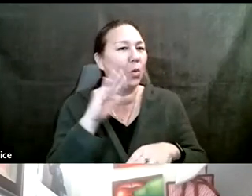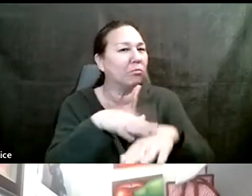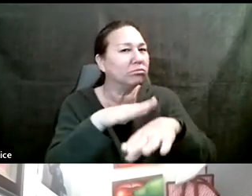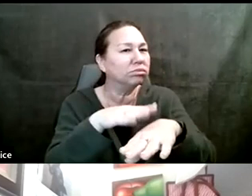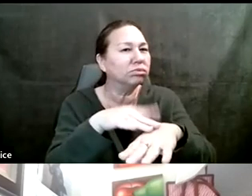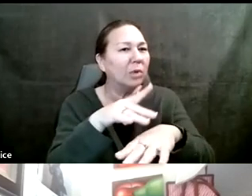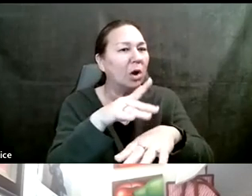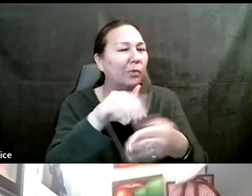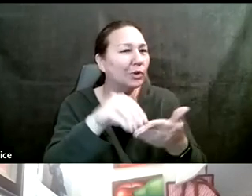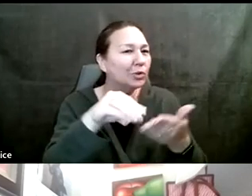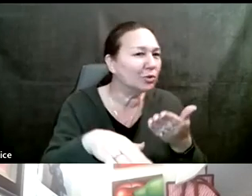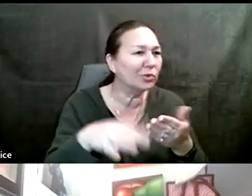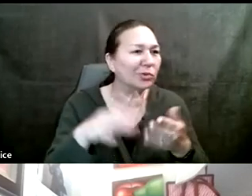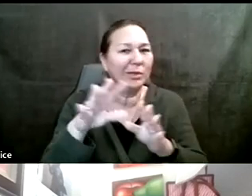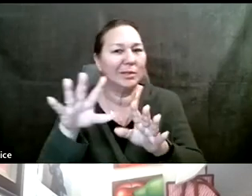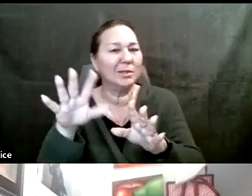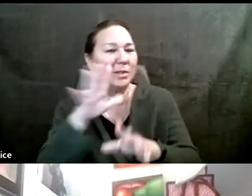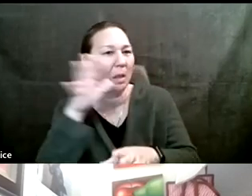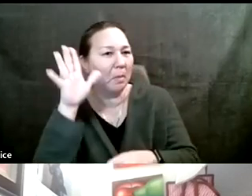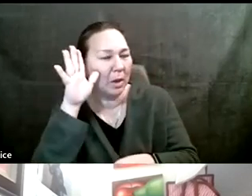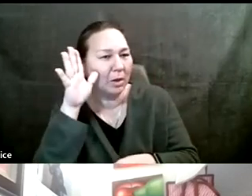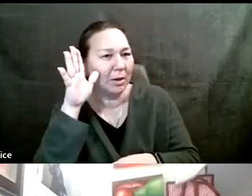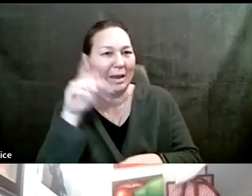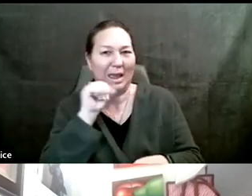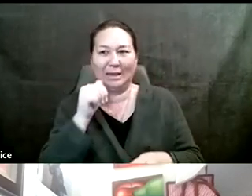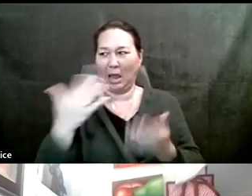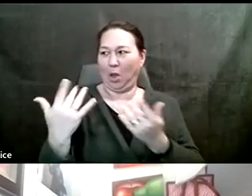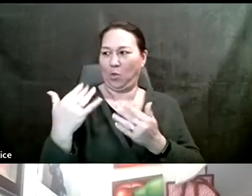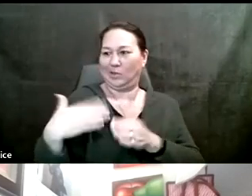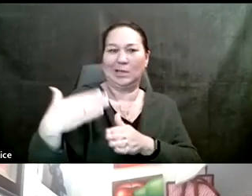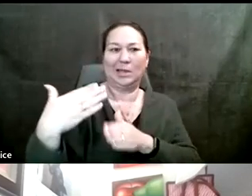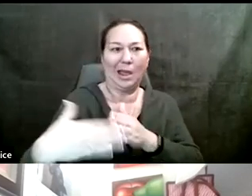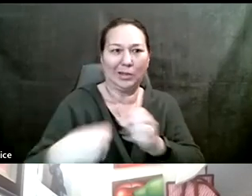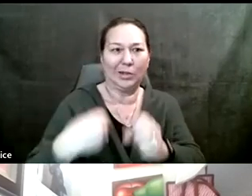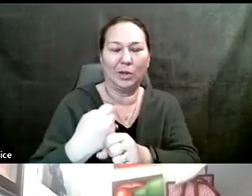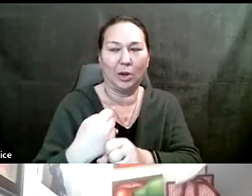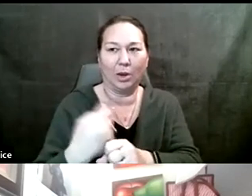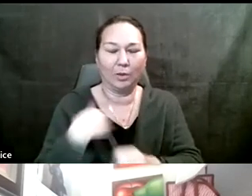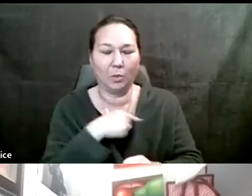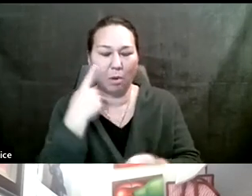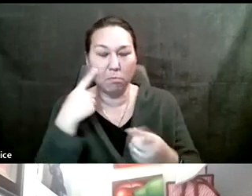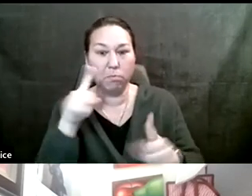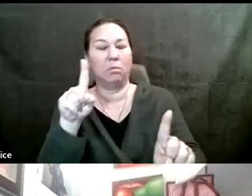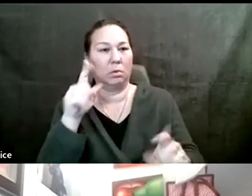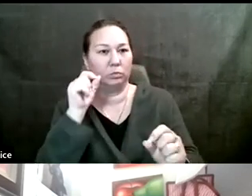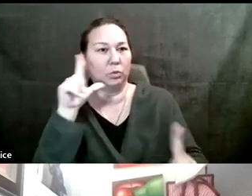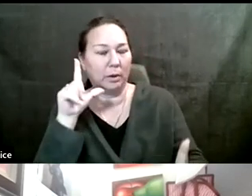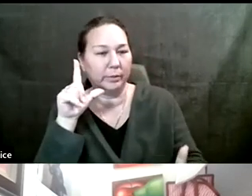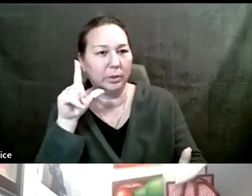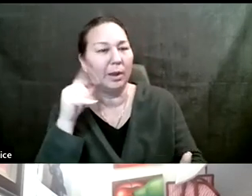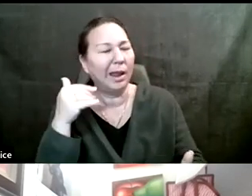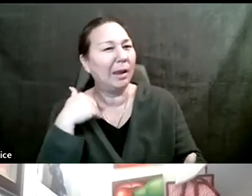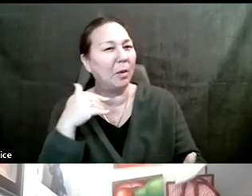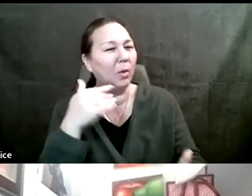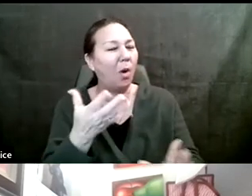so that they know what their options are rather than waiting until the end of the year and then discovering it and then having fewer options so that's something we